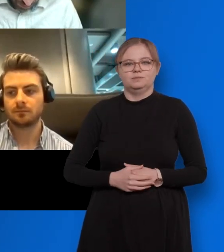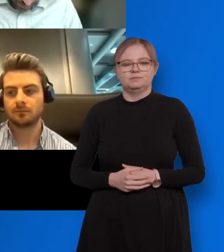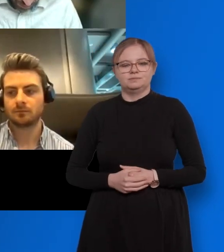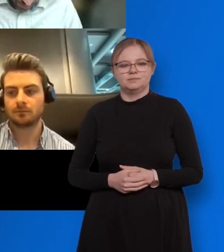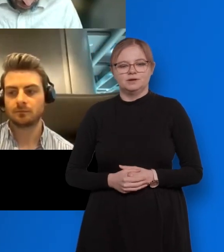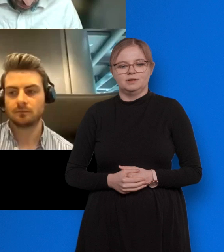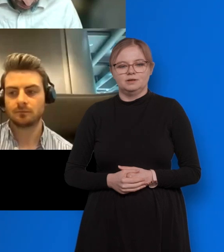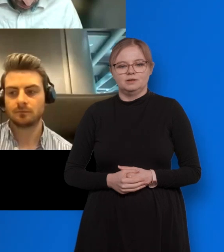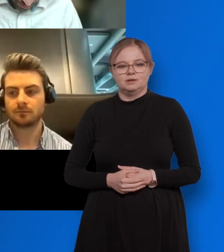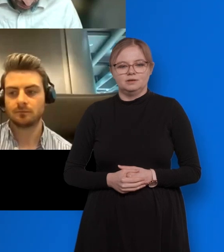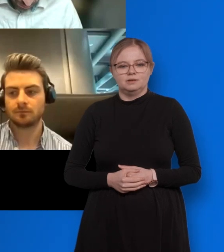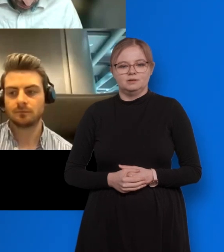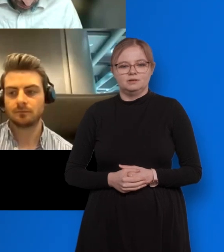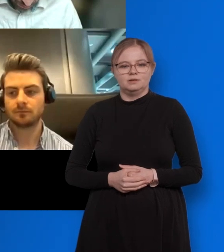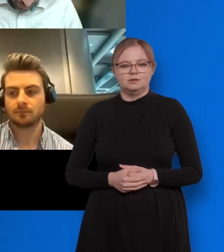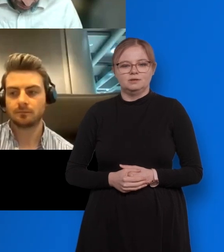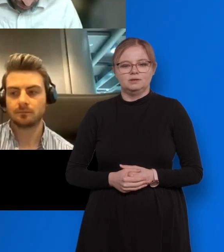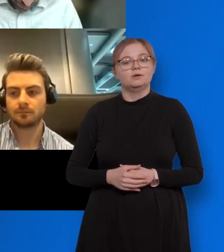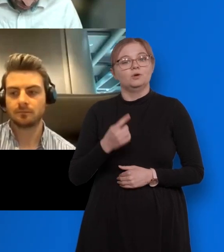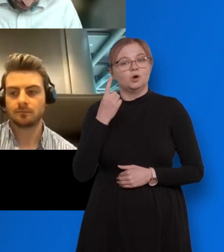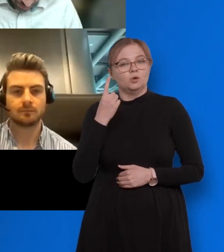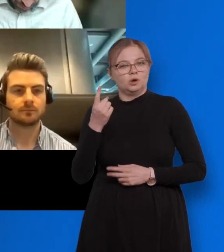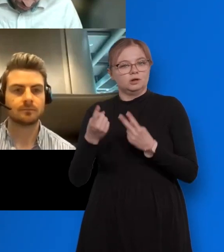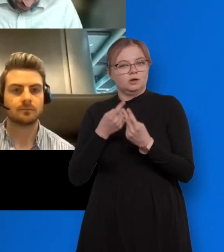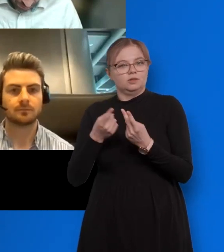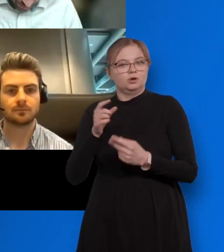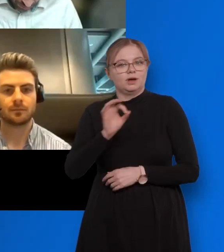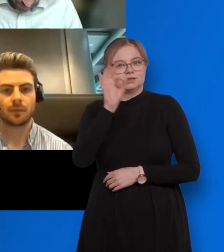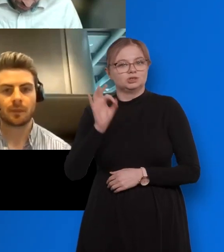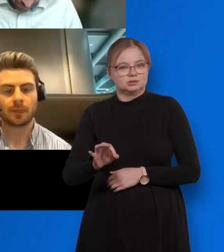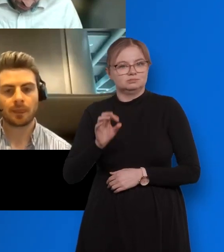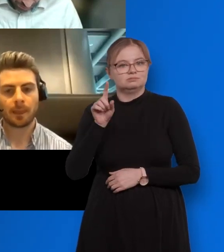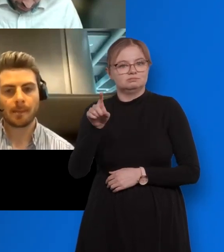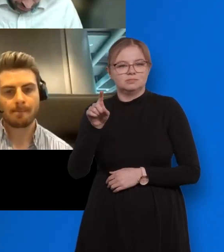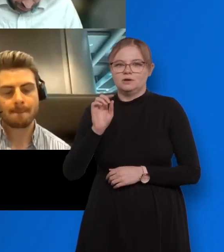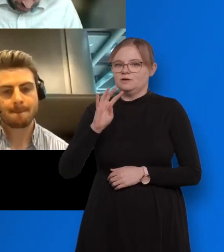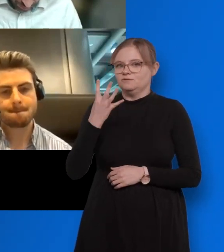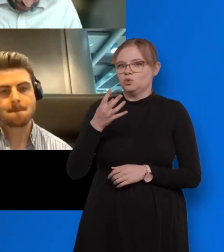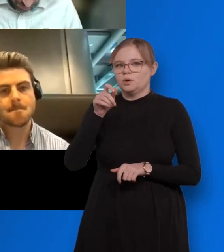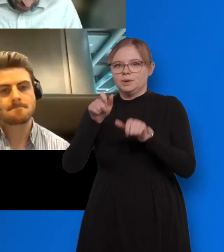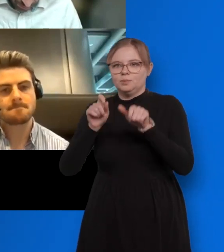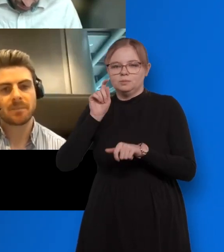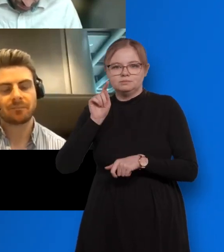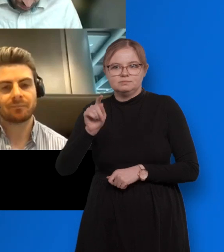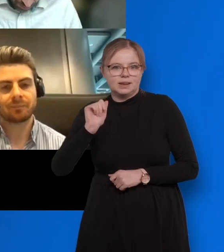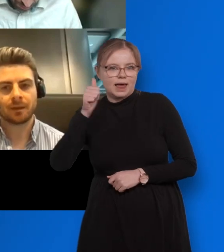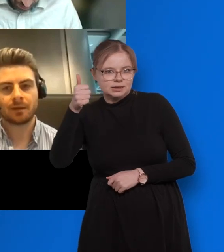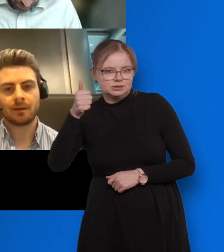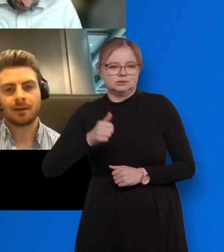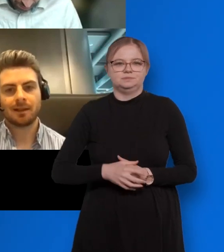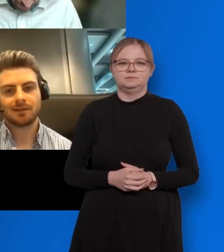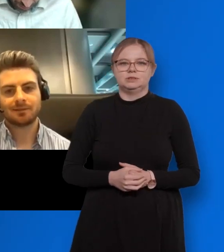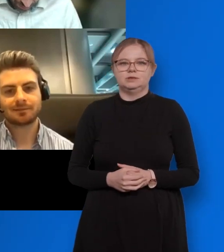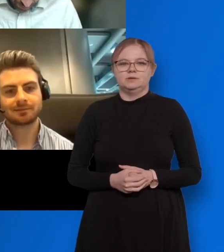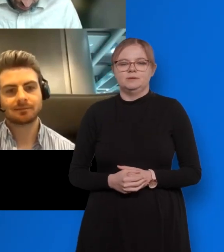Thank you very much. So there's one, another one that received 4 likes, so to say.